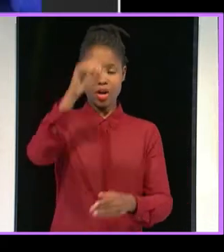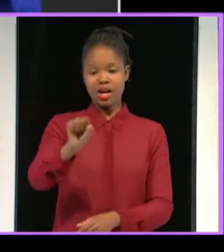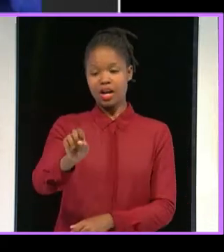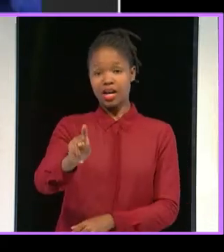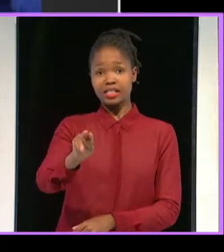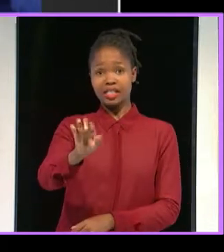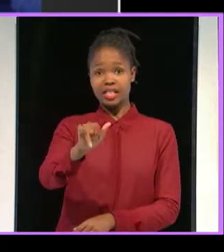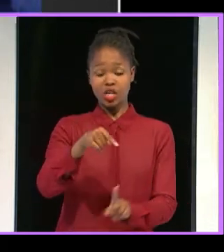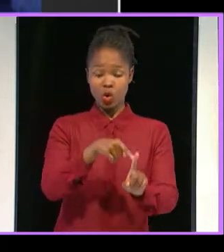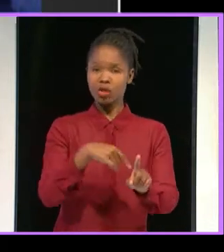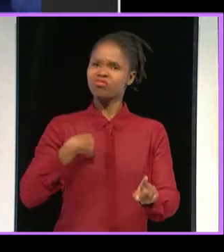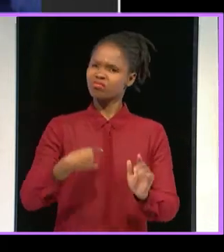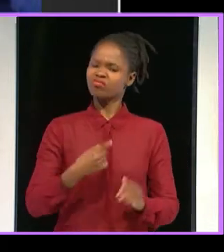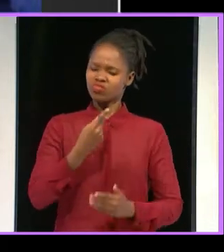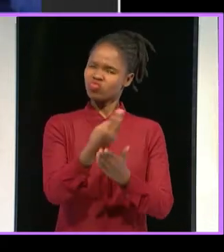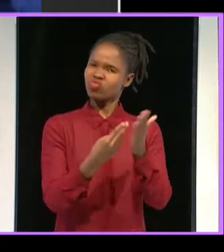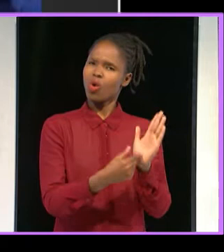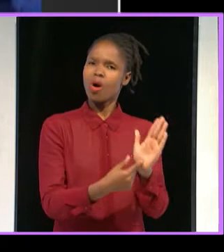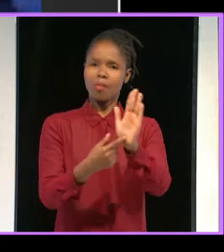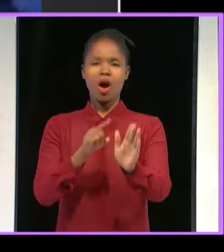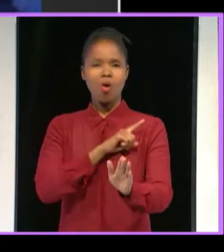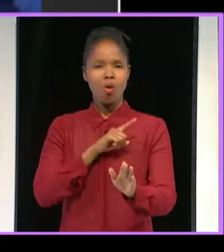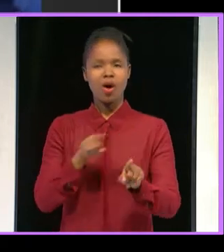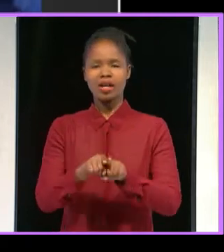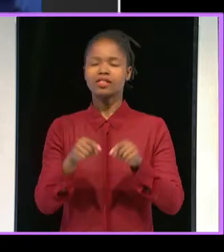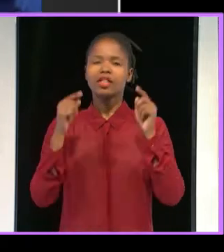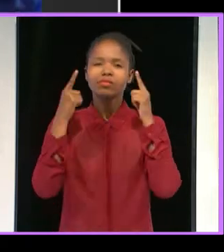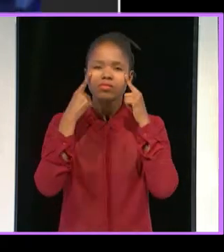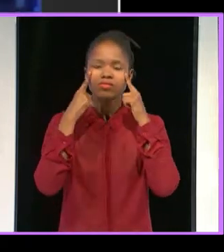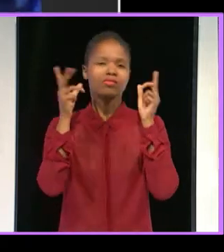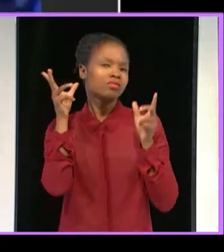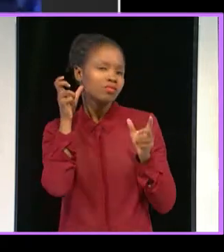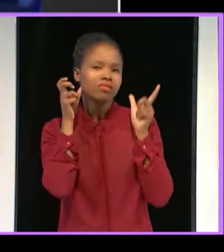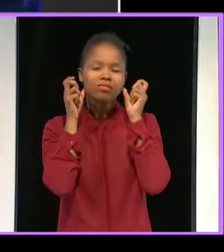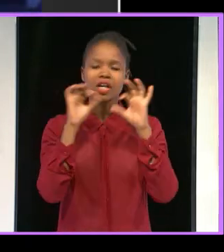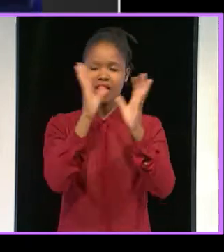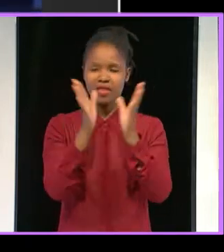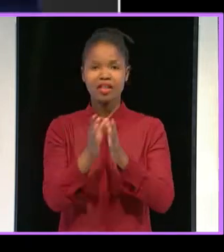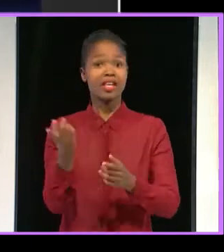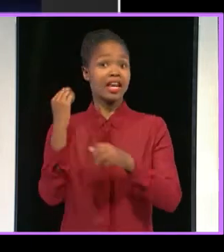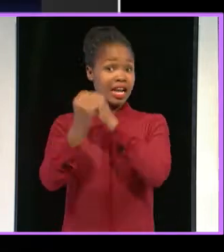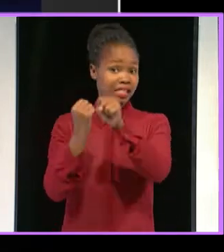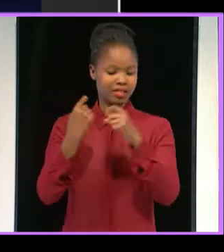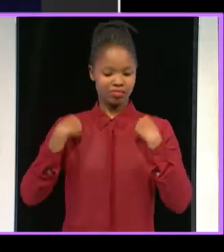her designs were meant to appeal to the senses of all the athletes who will be receiving them come next year.